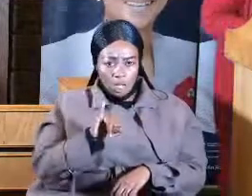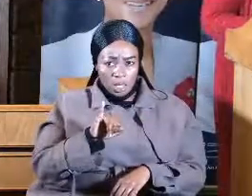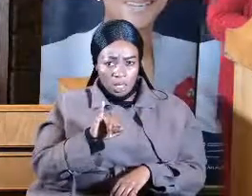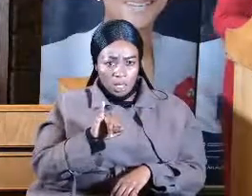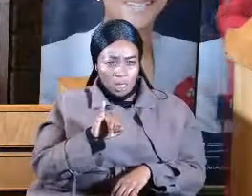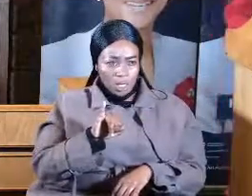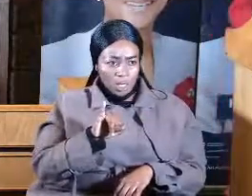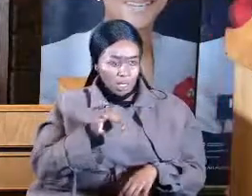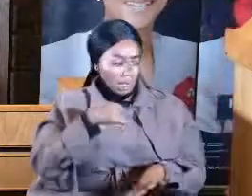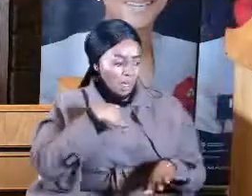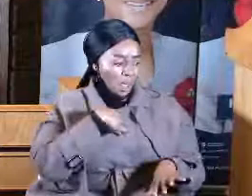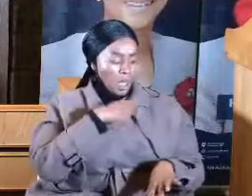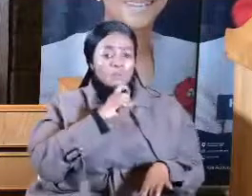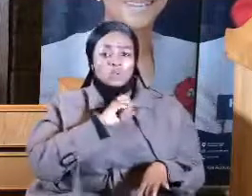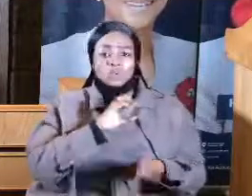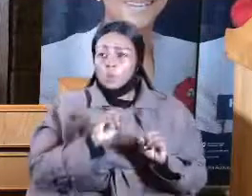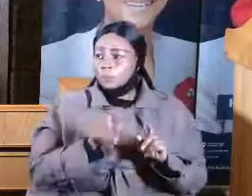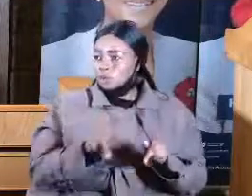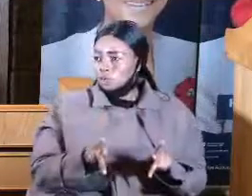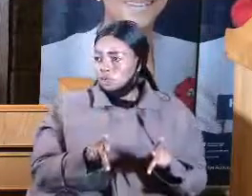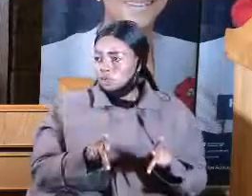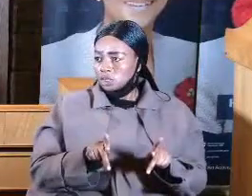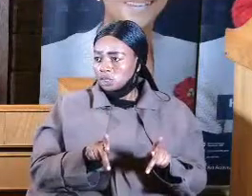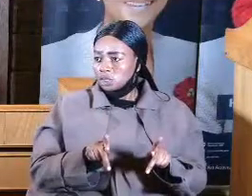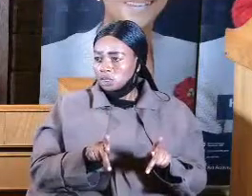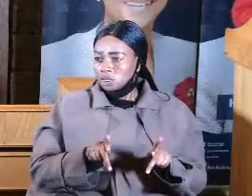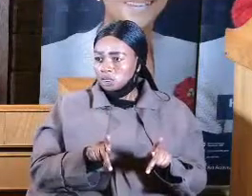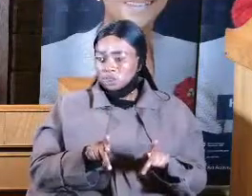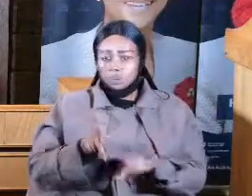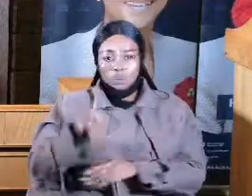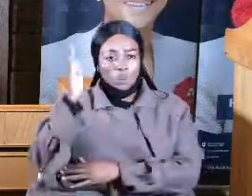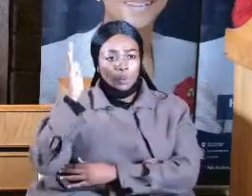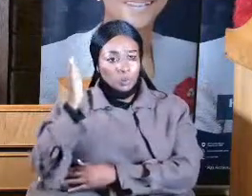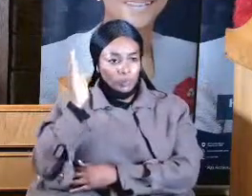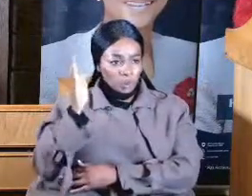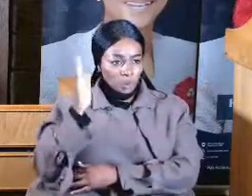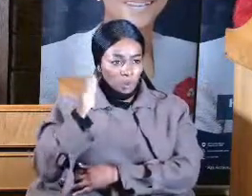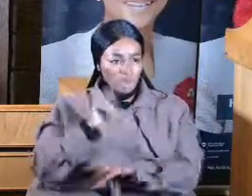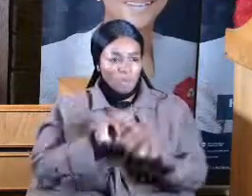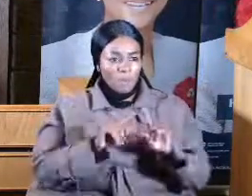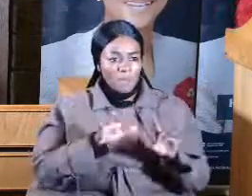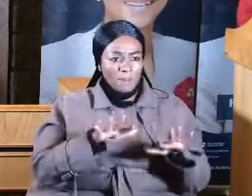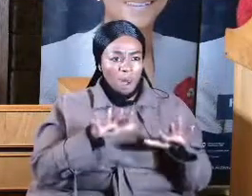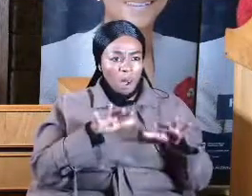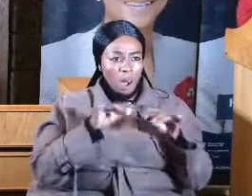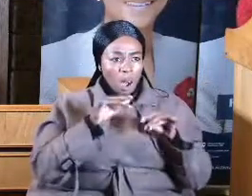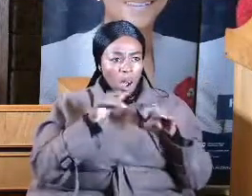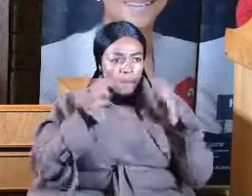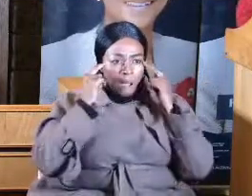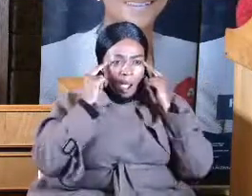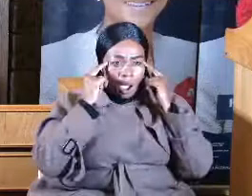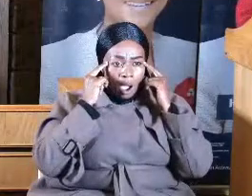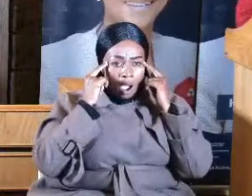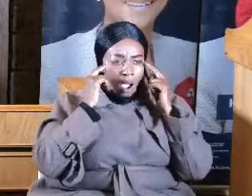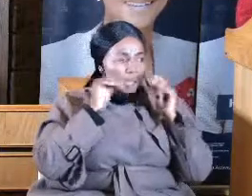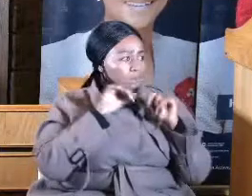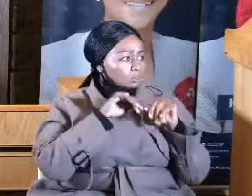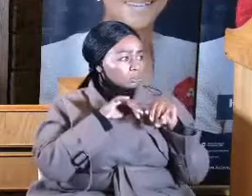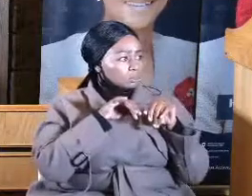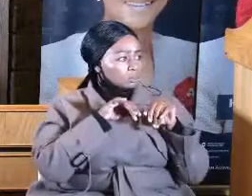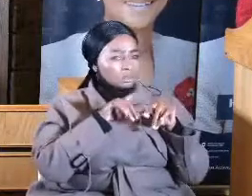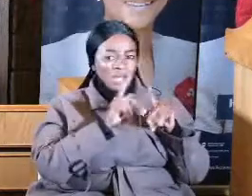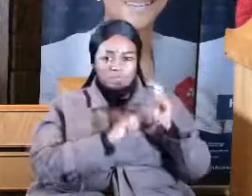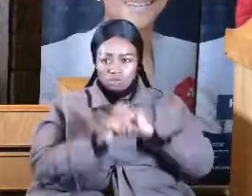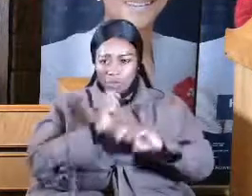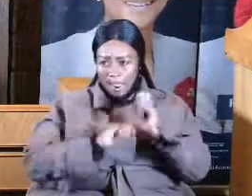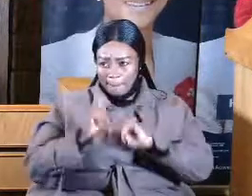I'm using this opportunity to speak for our Griqua people. As a Griqua tribe in